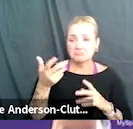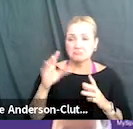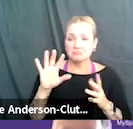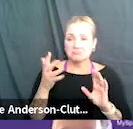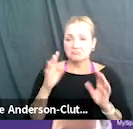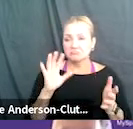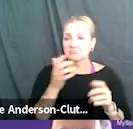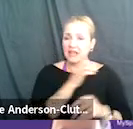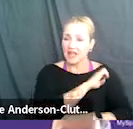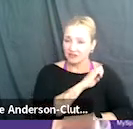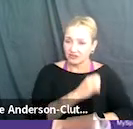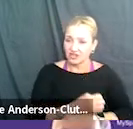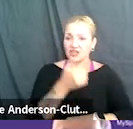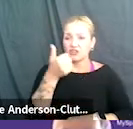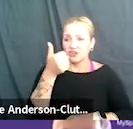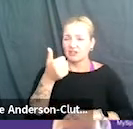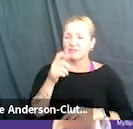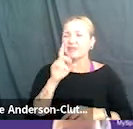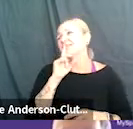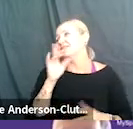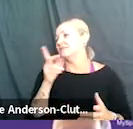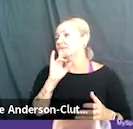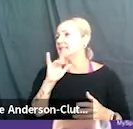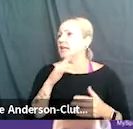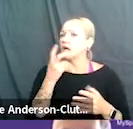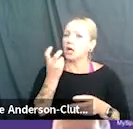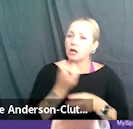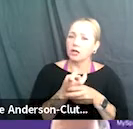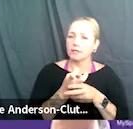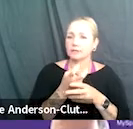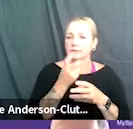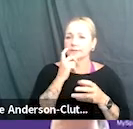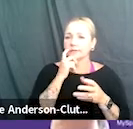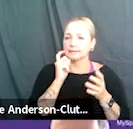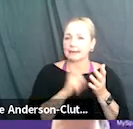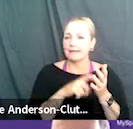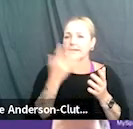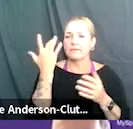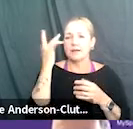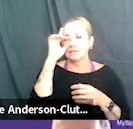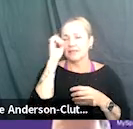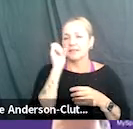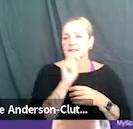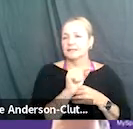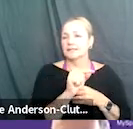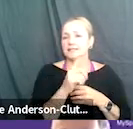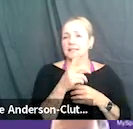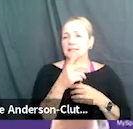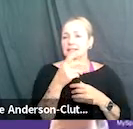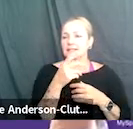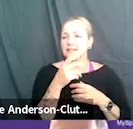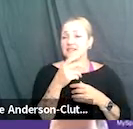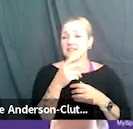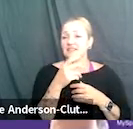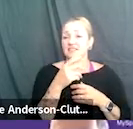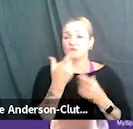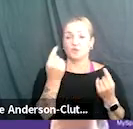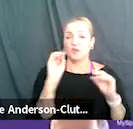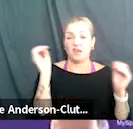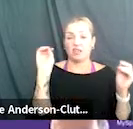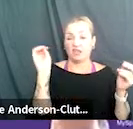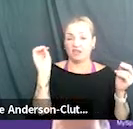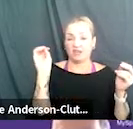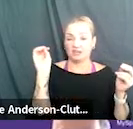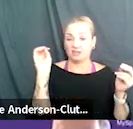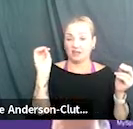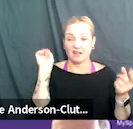energy and stuff like that, because he wasn't doing anything without needing problems. His parents felt that wasn't the explanation, though, and they said that he didn't look sad to them. He looked